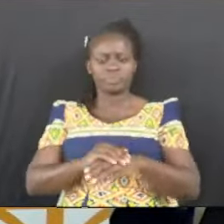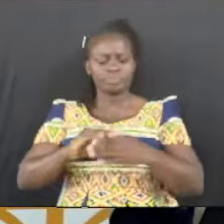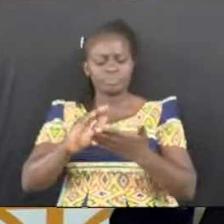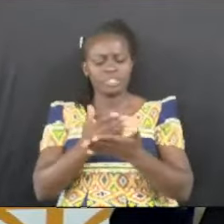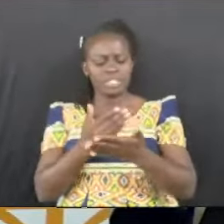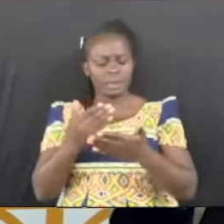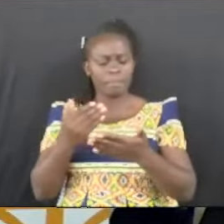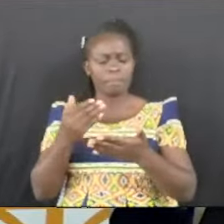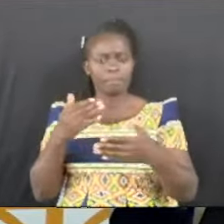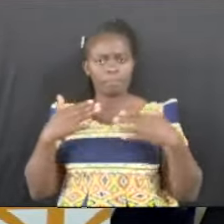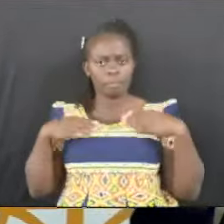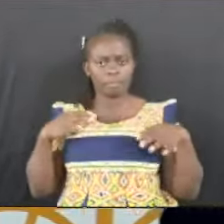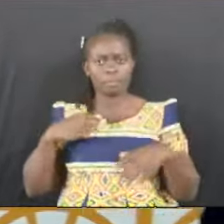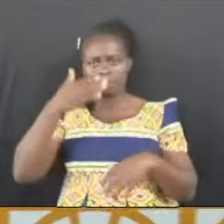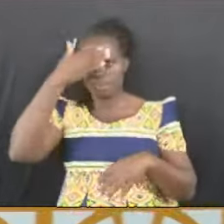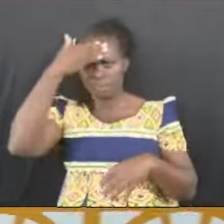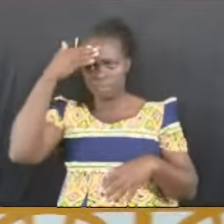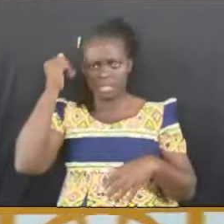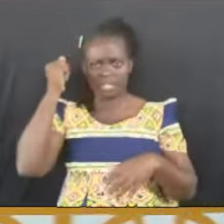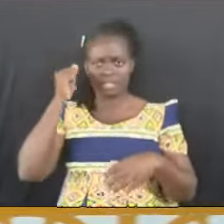logic. Now,